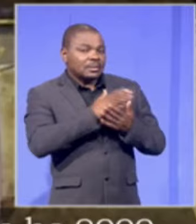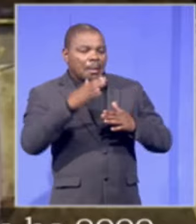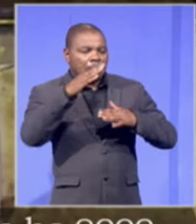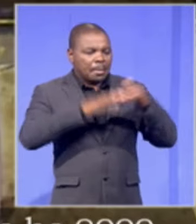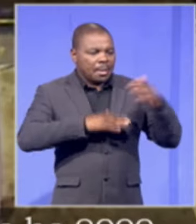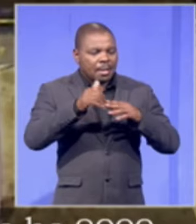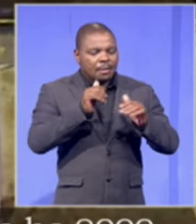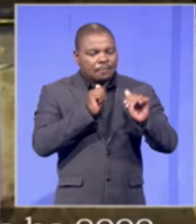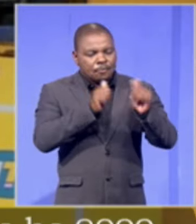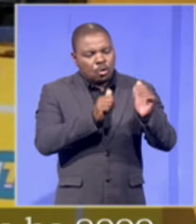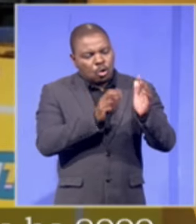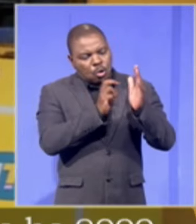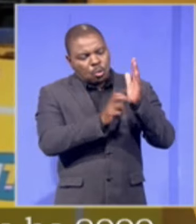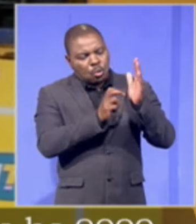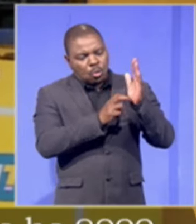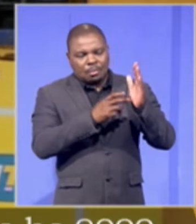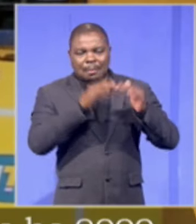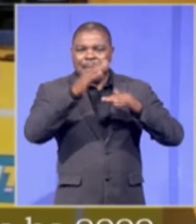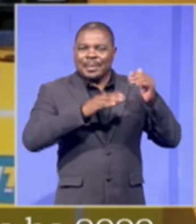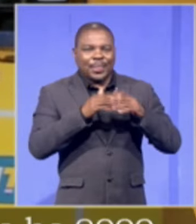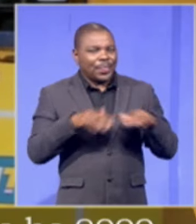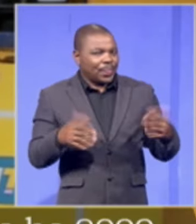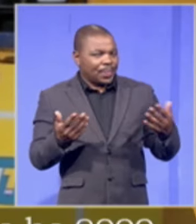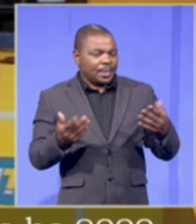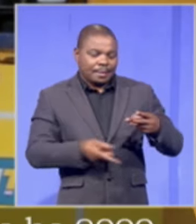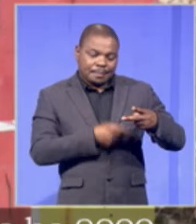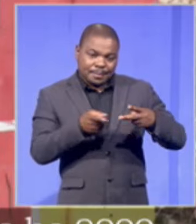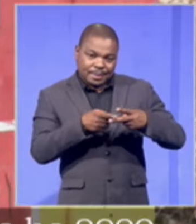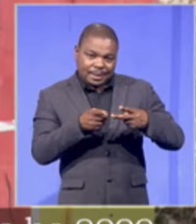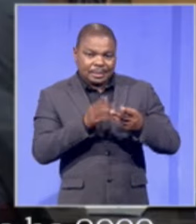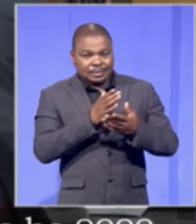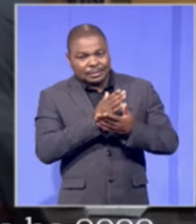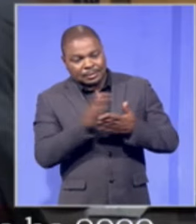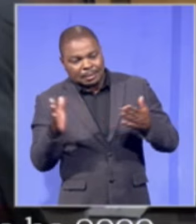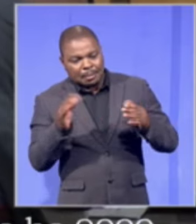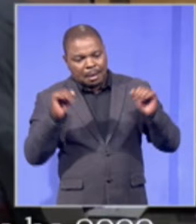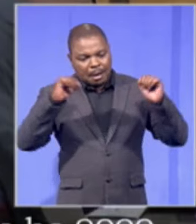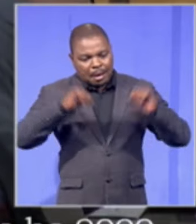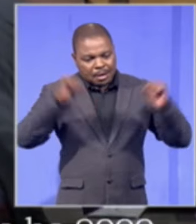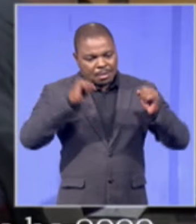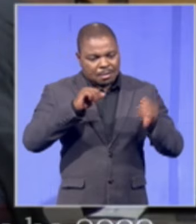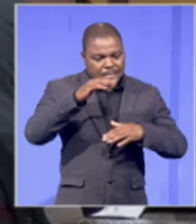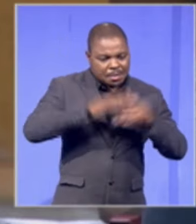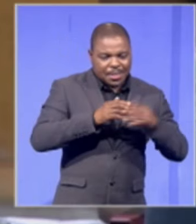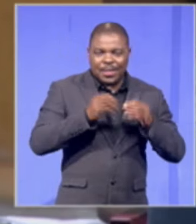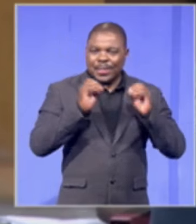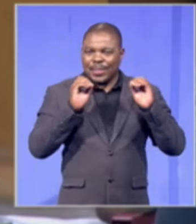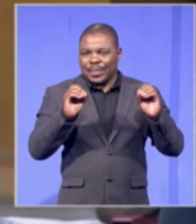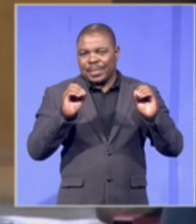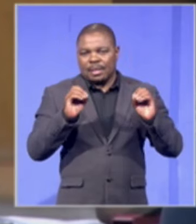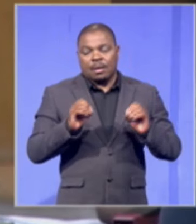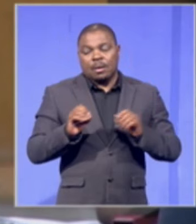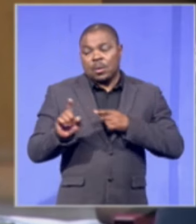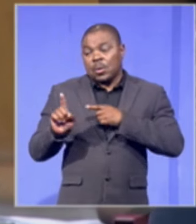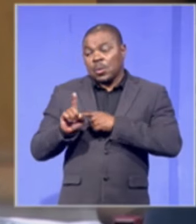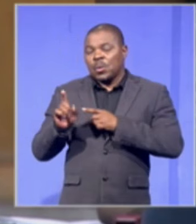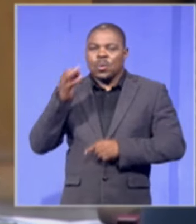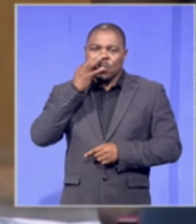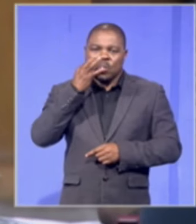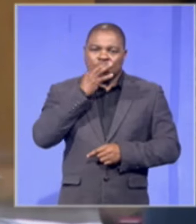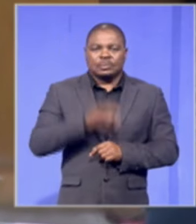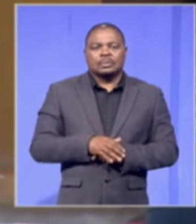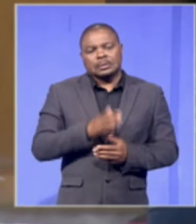le ho ipapisa le melawana ya kaho ha tse ding ho sa fihlellwa tumellano ya kaho. Maile o phaelletse ka hore tse